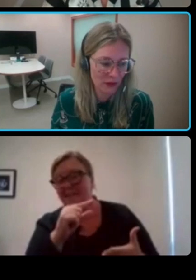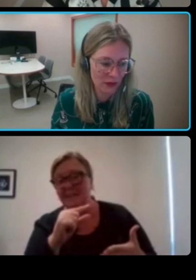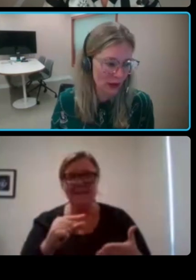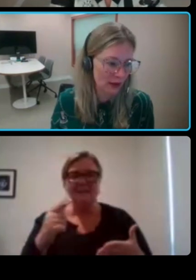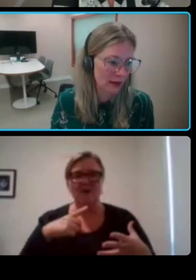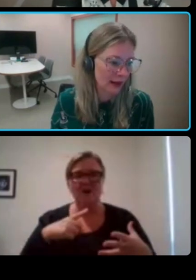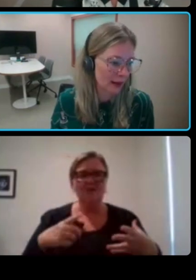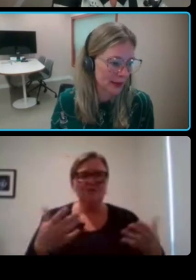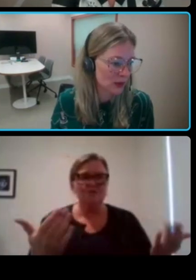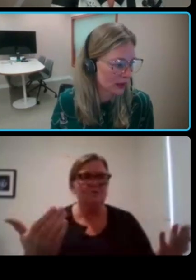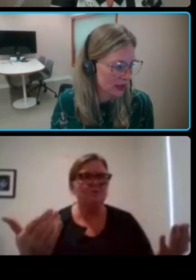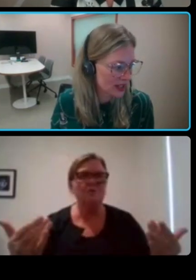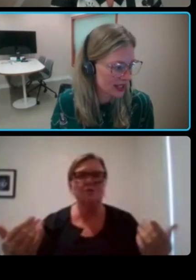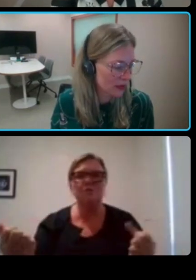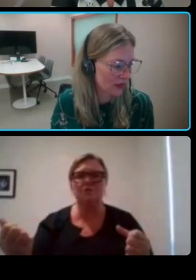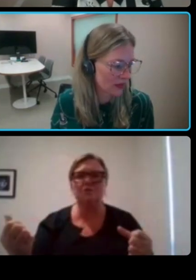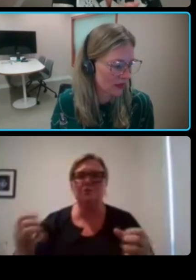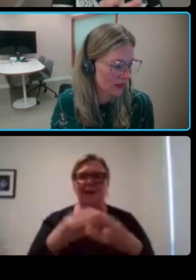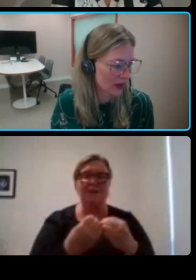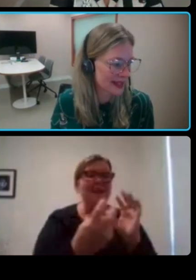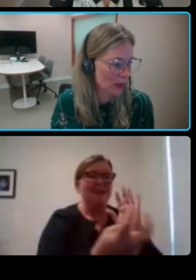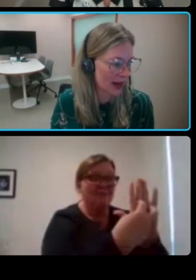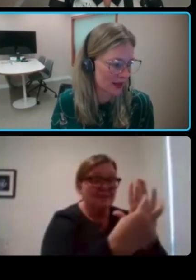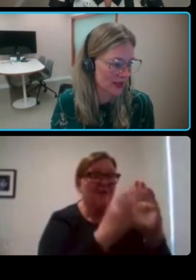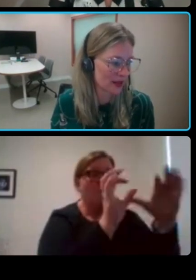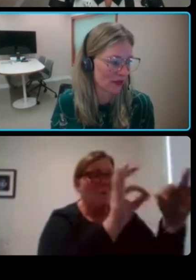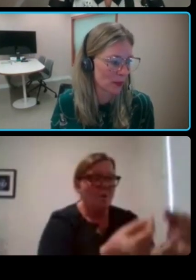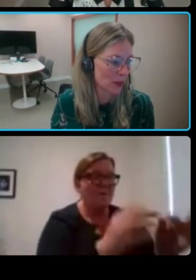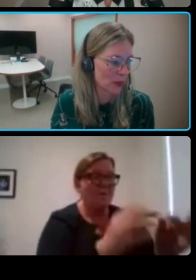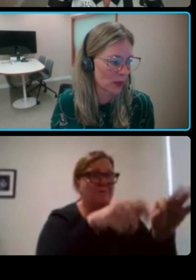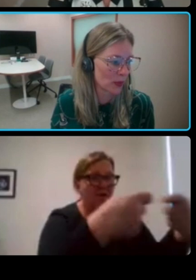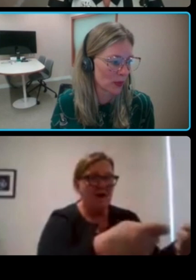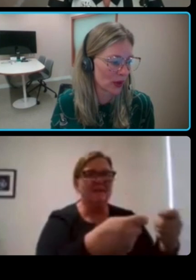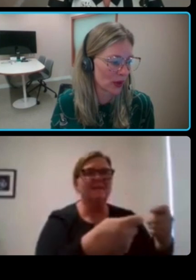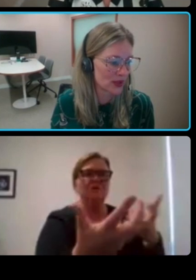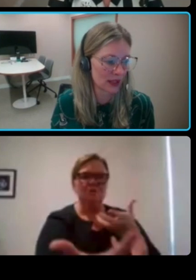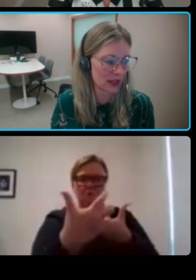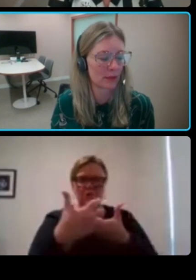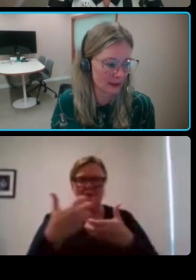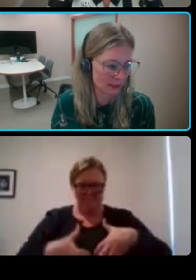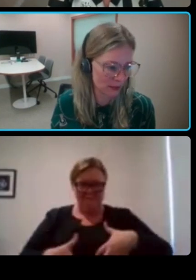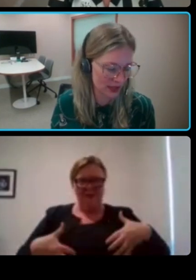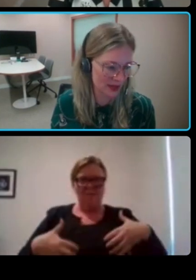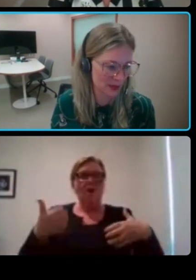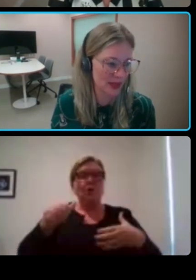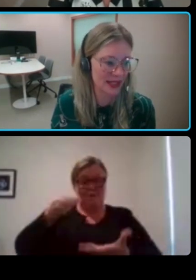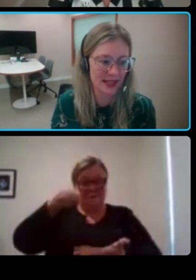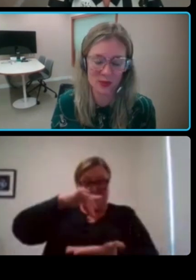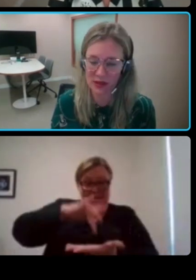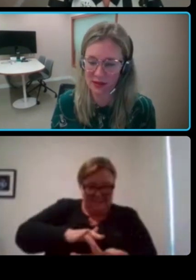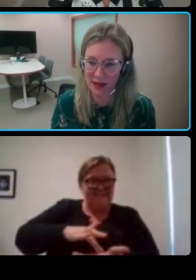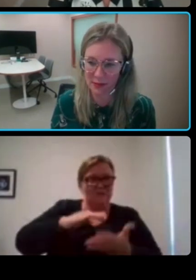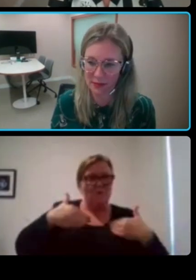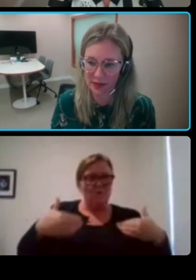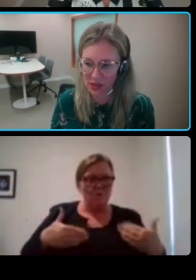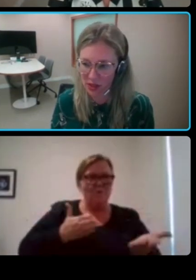facilitate everyone, including registered providers, operating within the framework using human rights and principles to